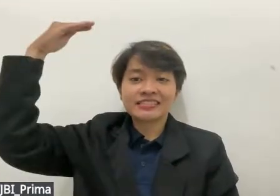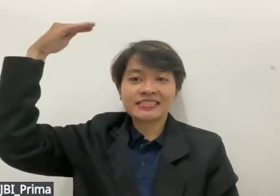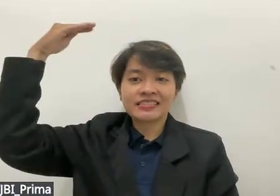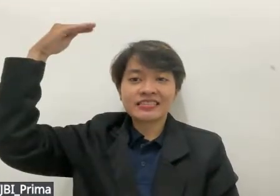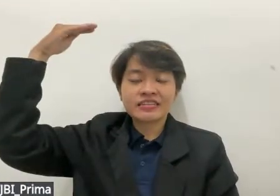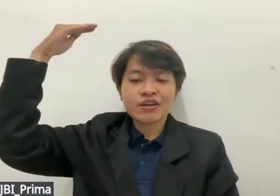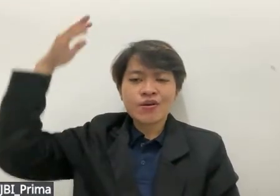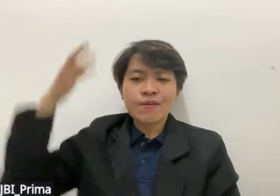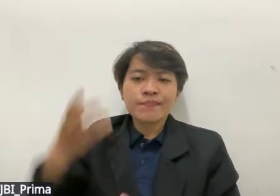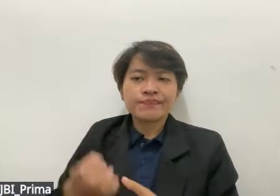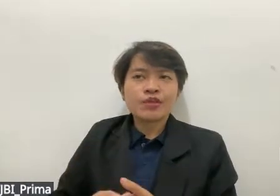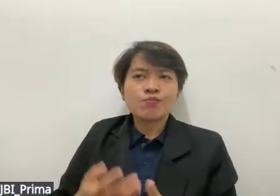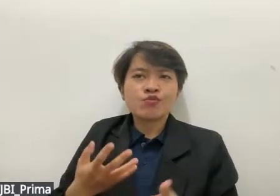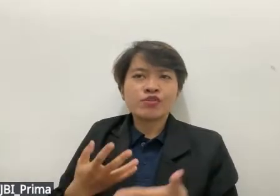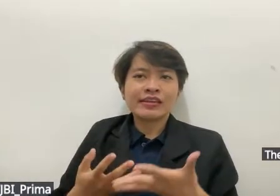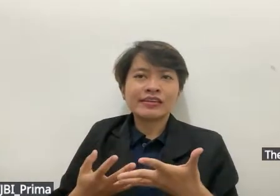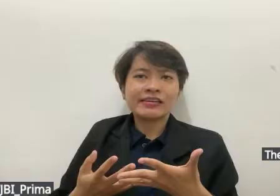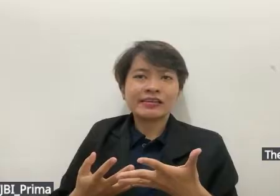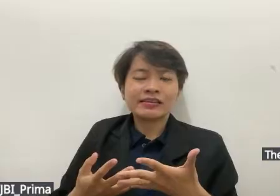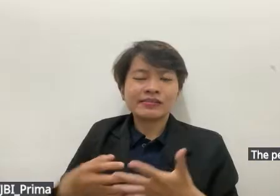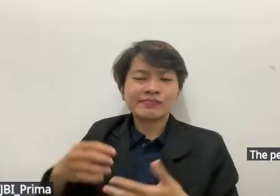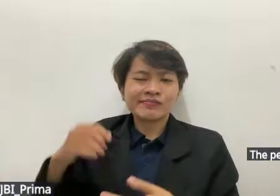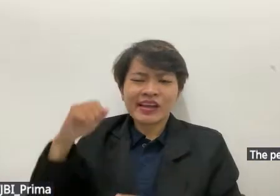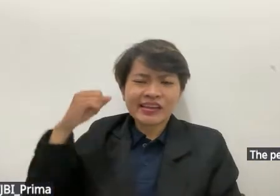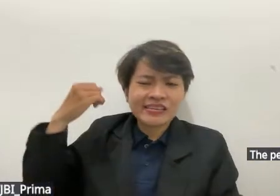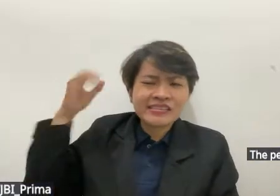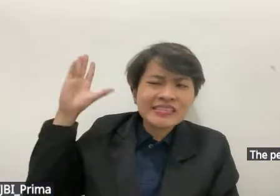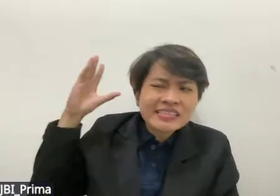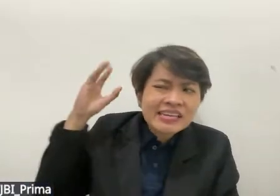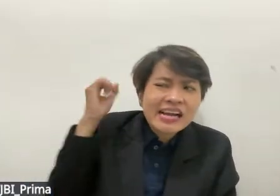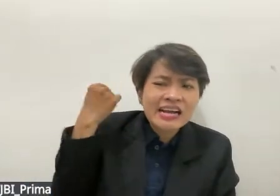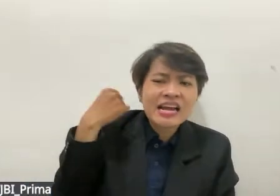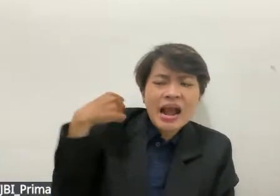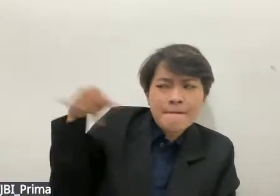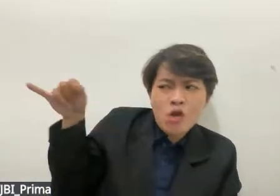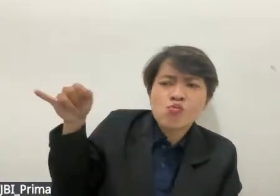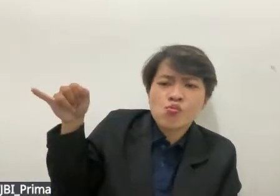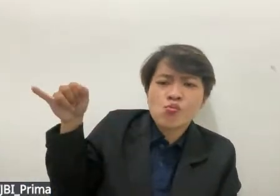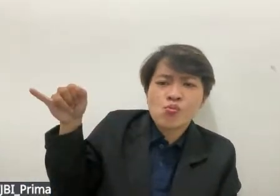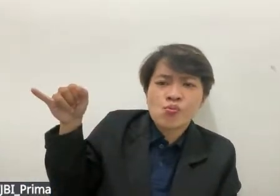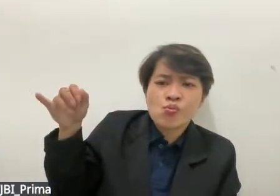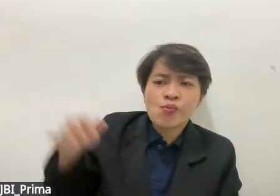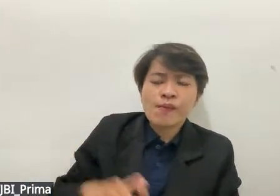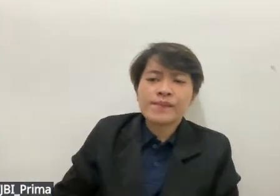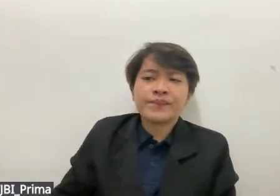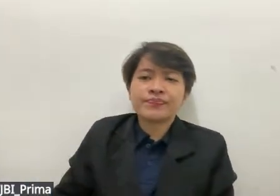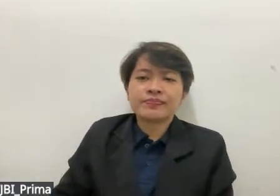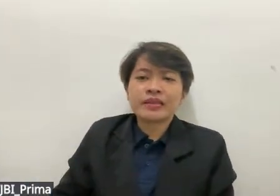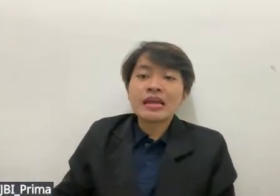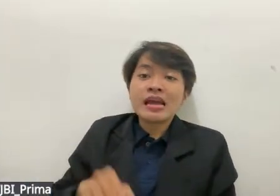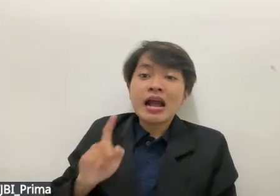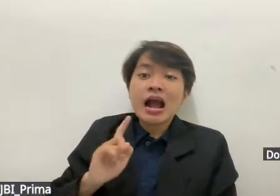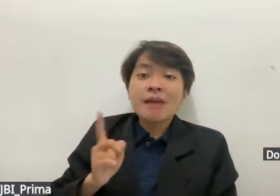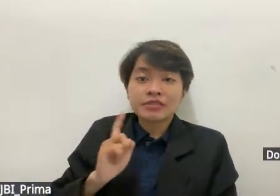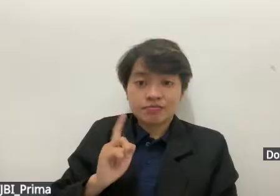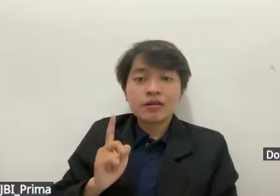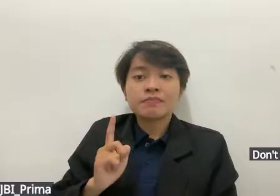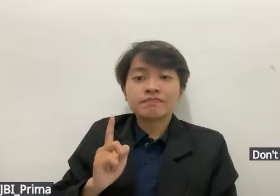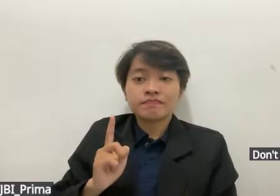either didn't want to listen, don't want to listen, because again, they're working off